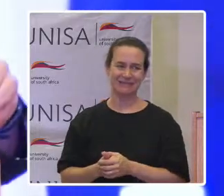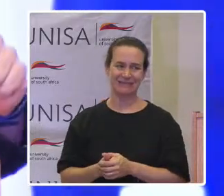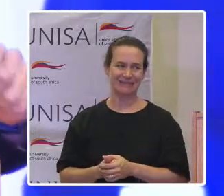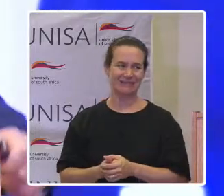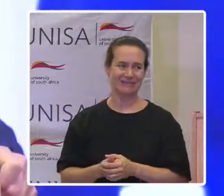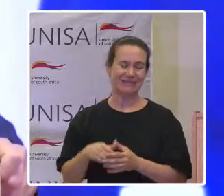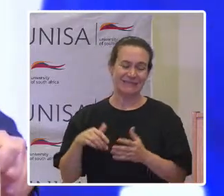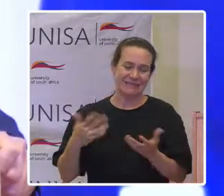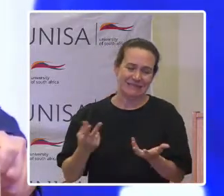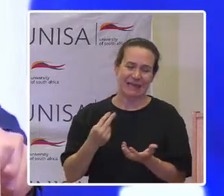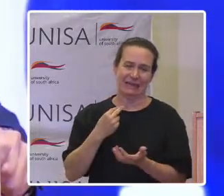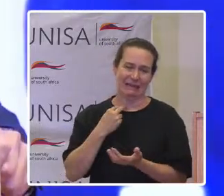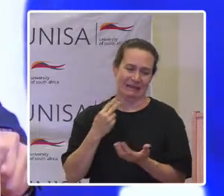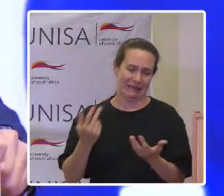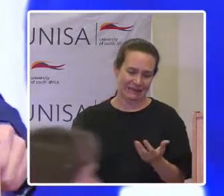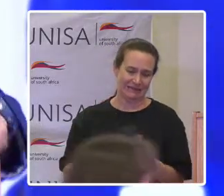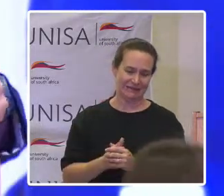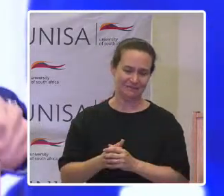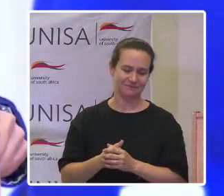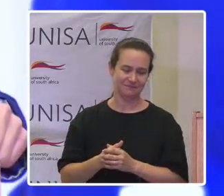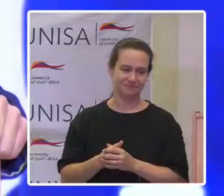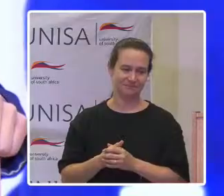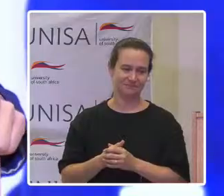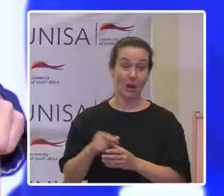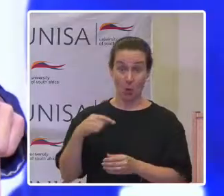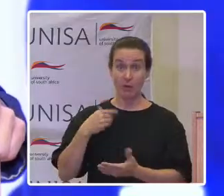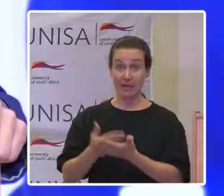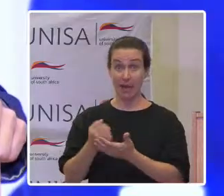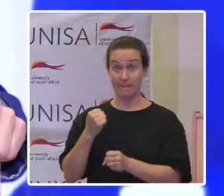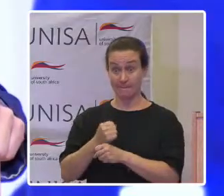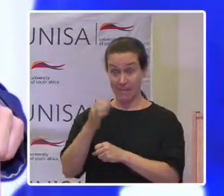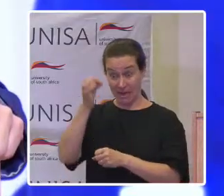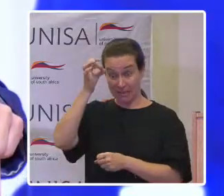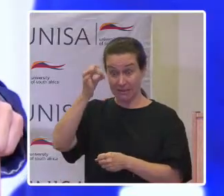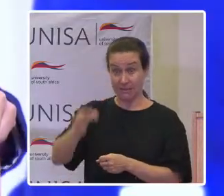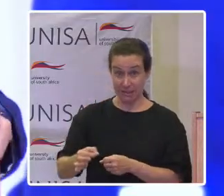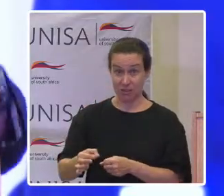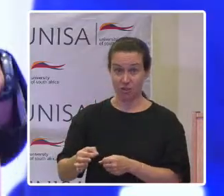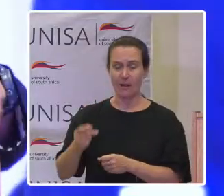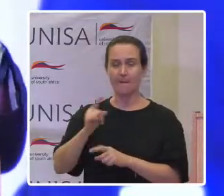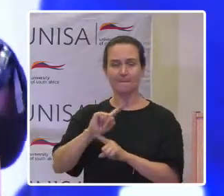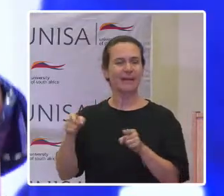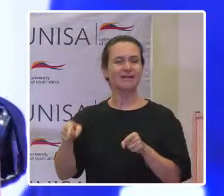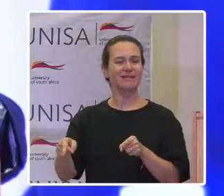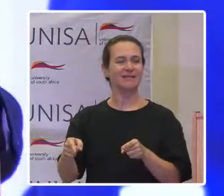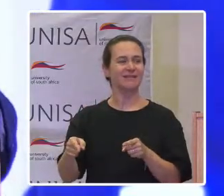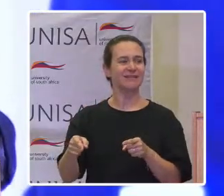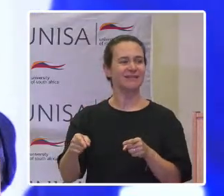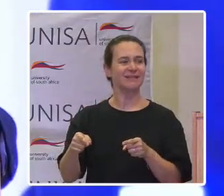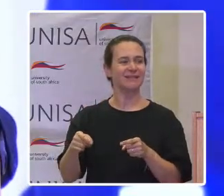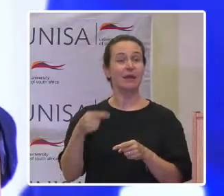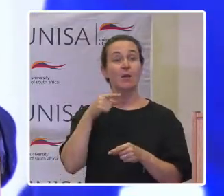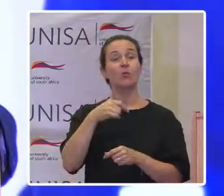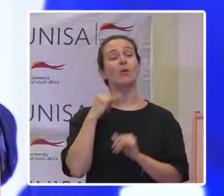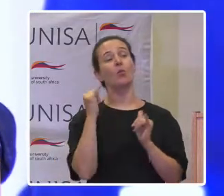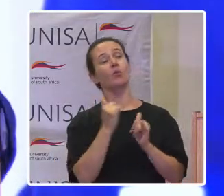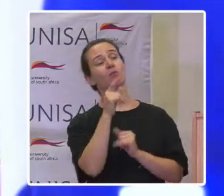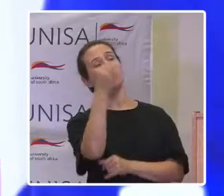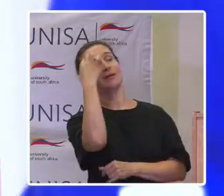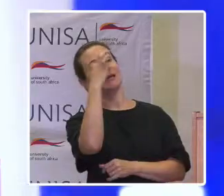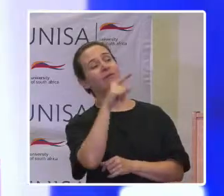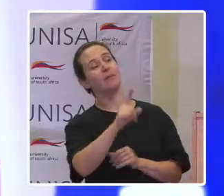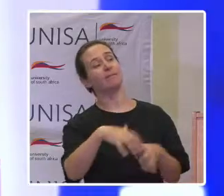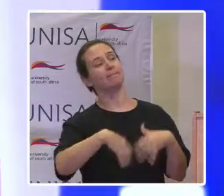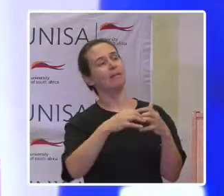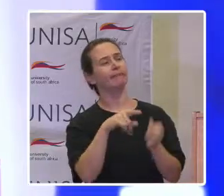that unfortunate case where we can make decisions at AU level, but then it is still on the state to implement it. If the state